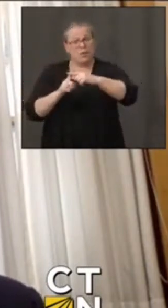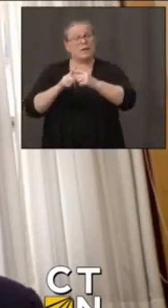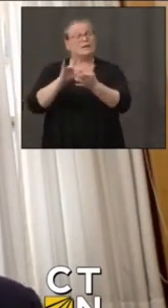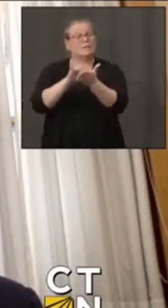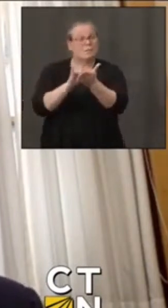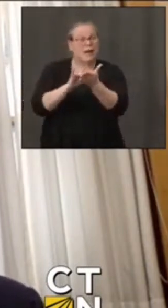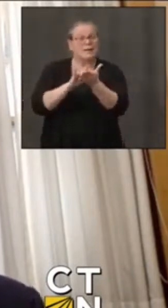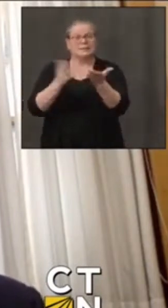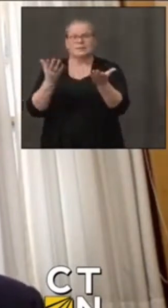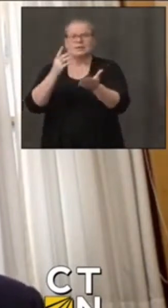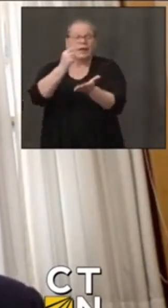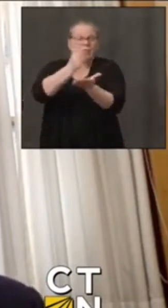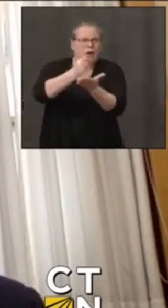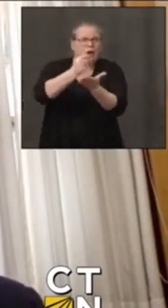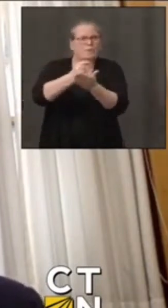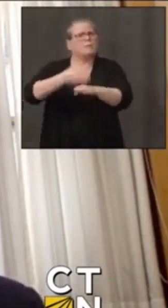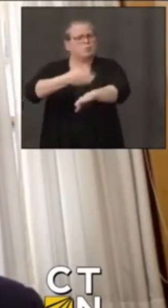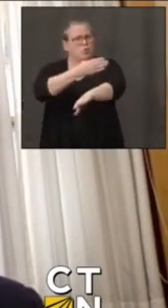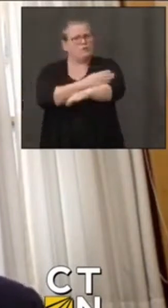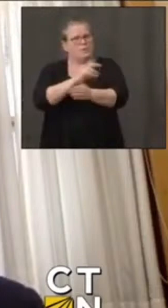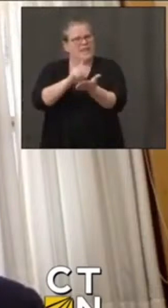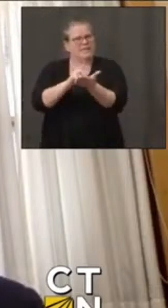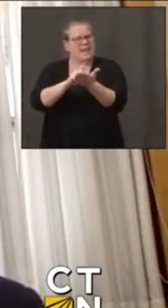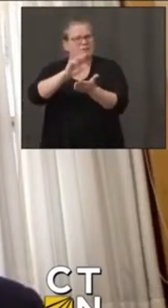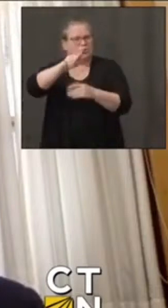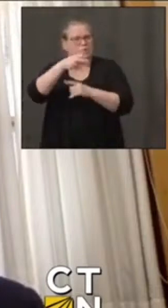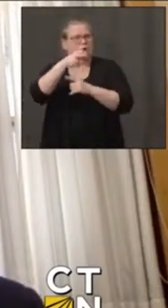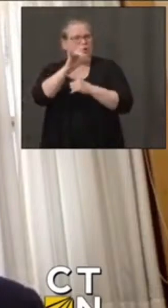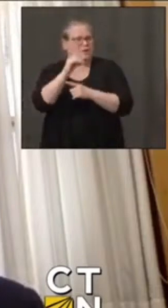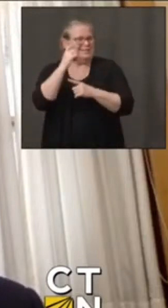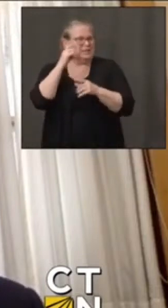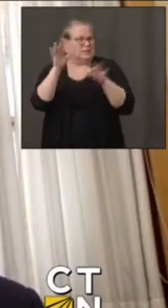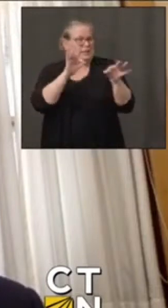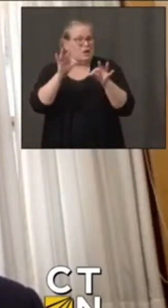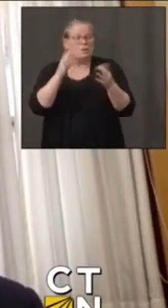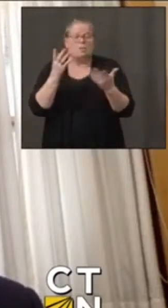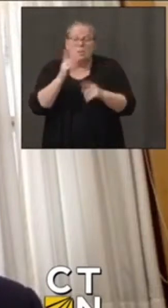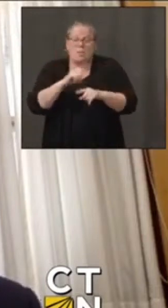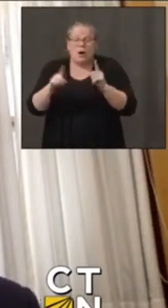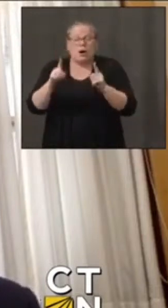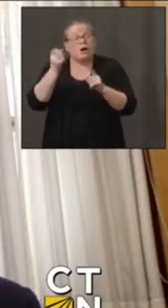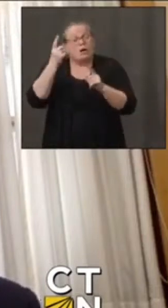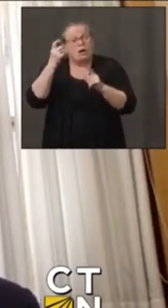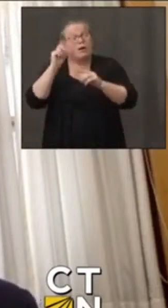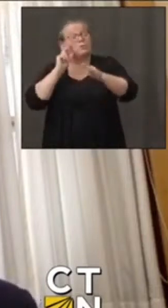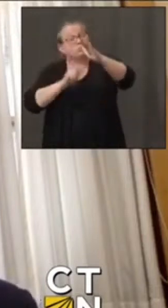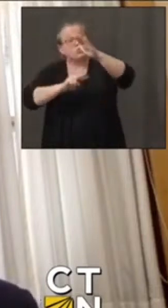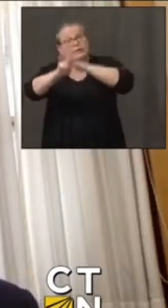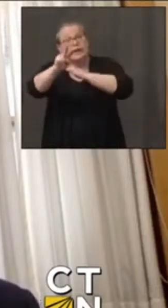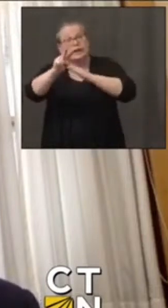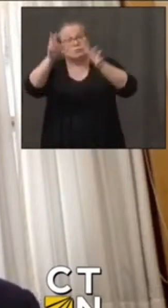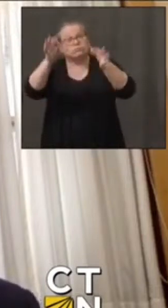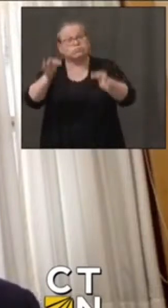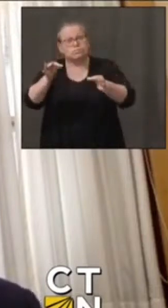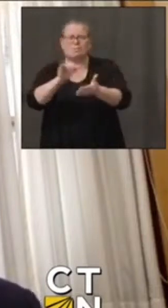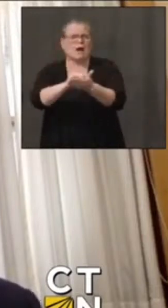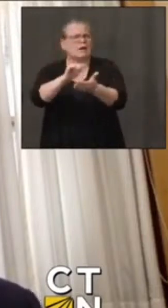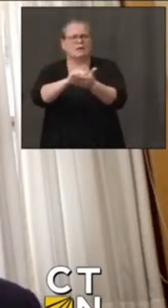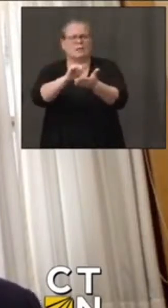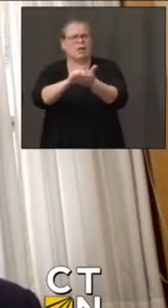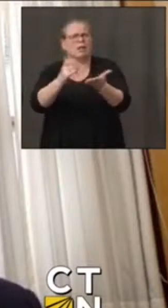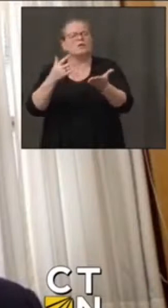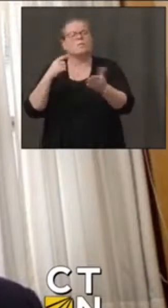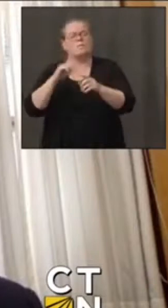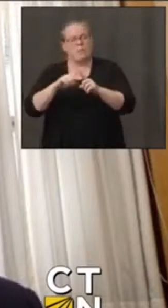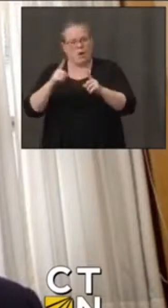Murphy described. But that said, no one can forecast with certainty what the future will hold. So we're in active